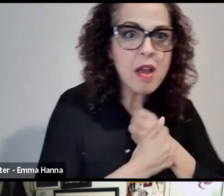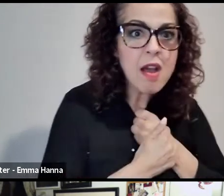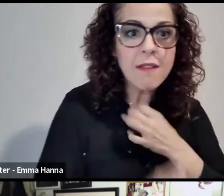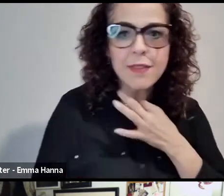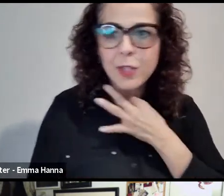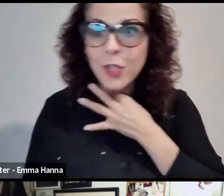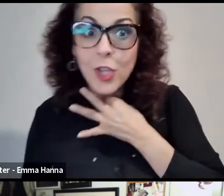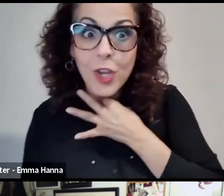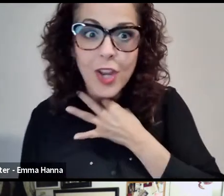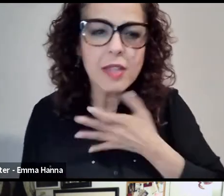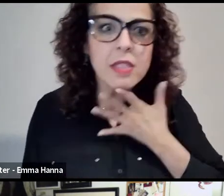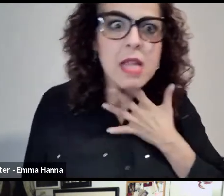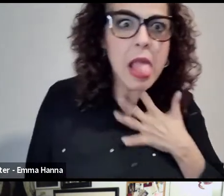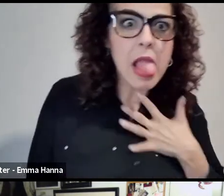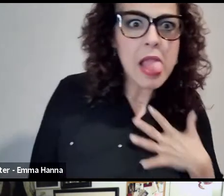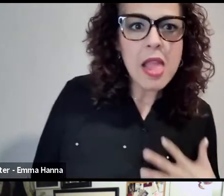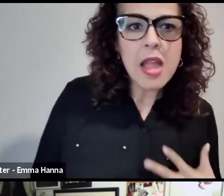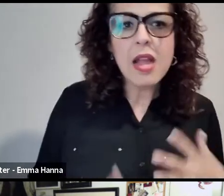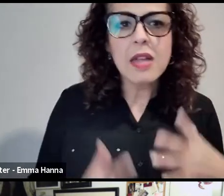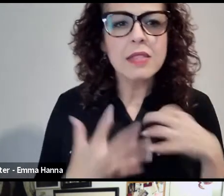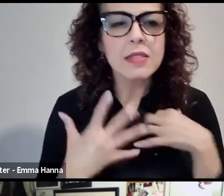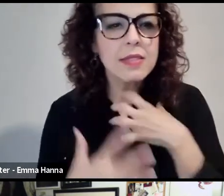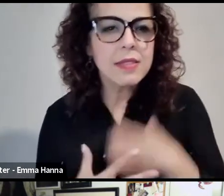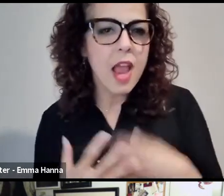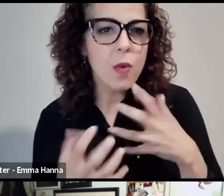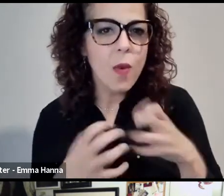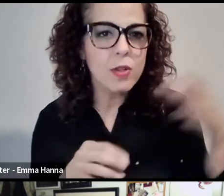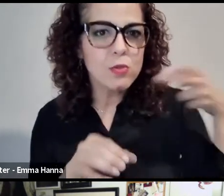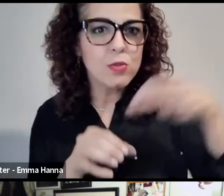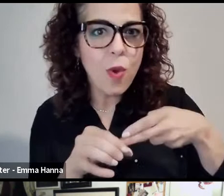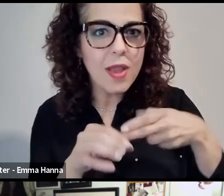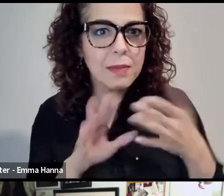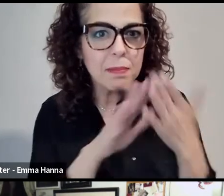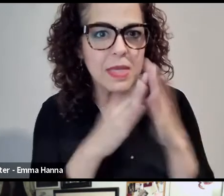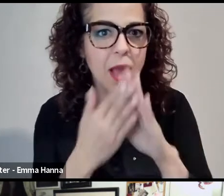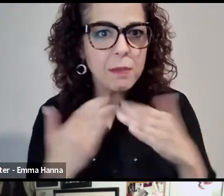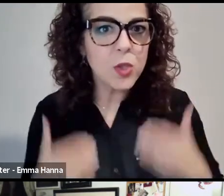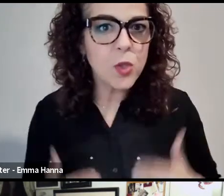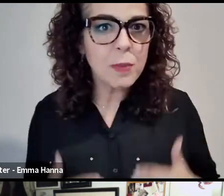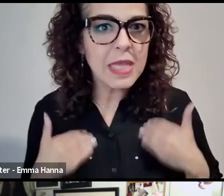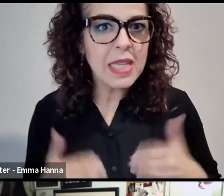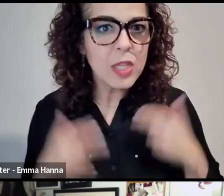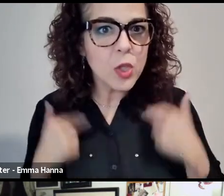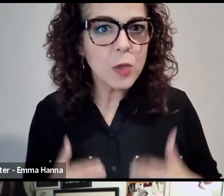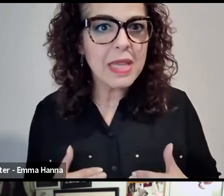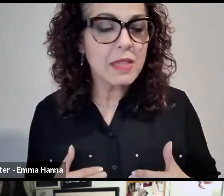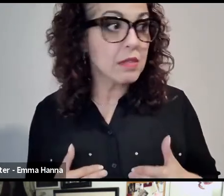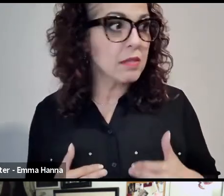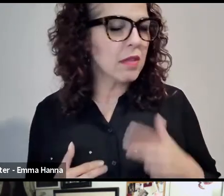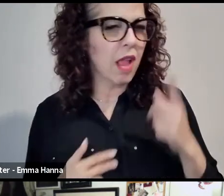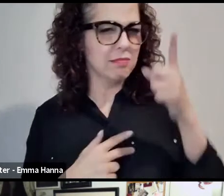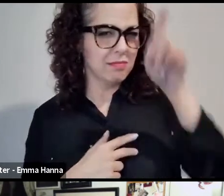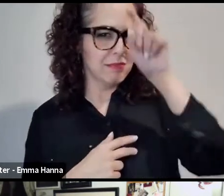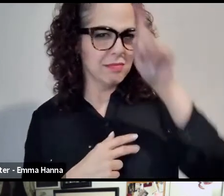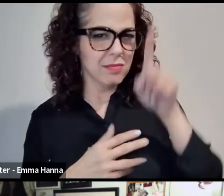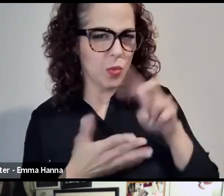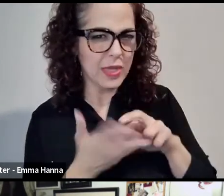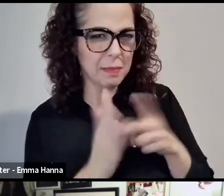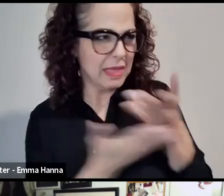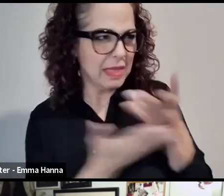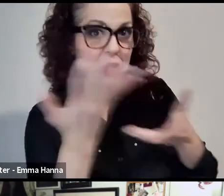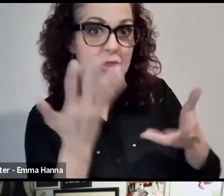and lust and the desire to join humanity and questioning what it means to exist. And he's just this